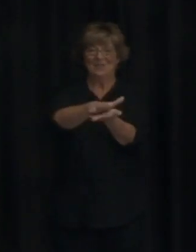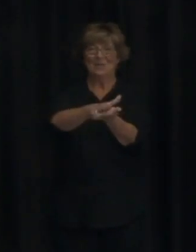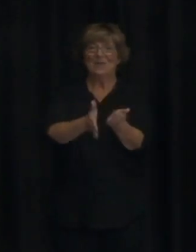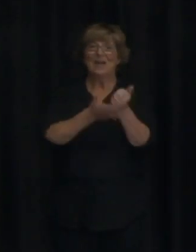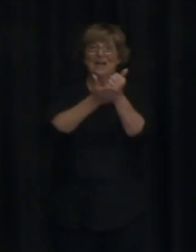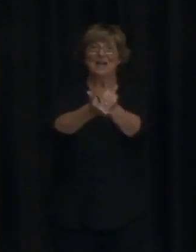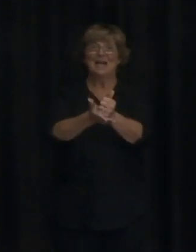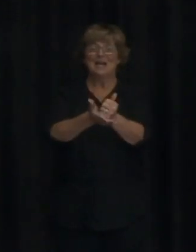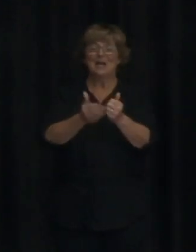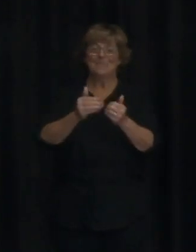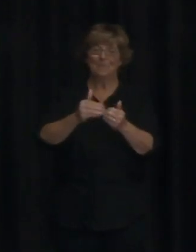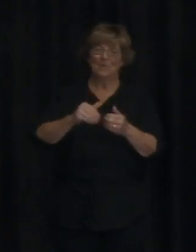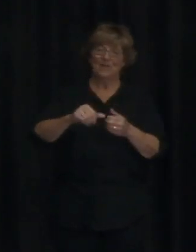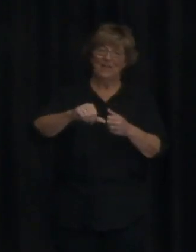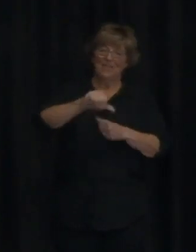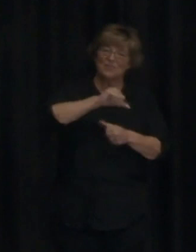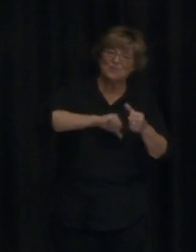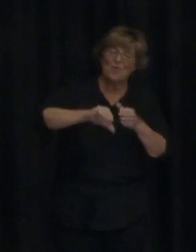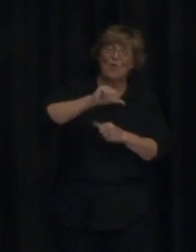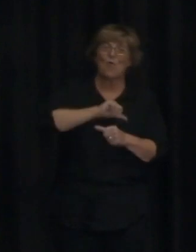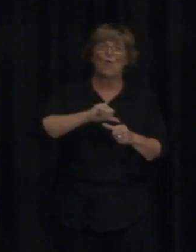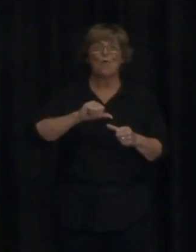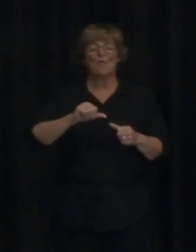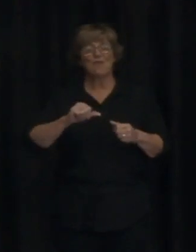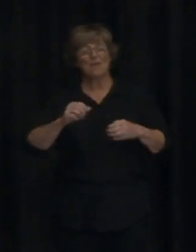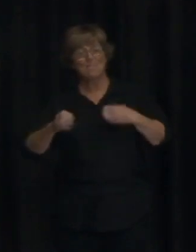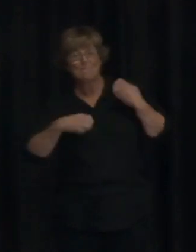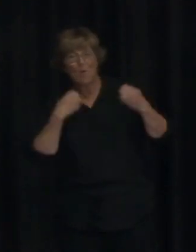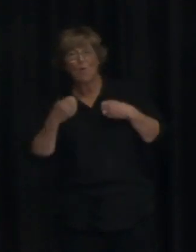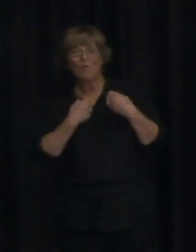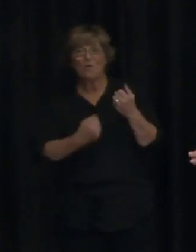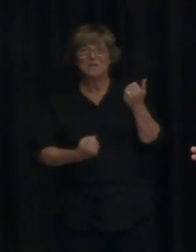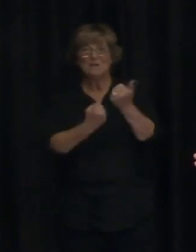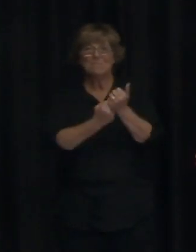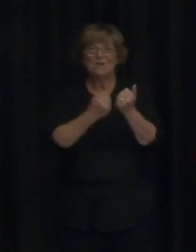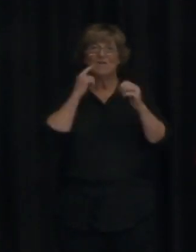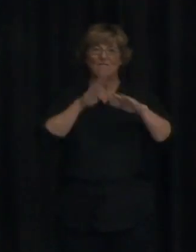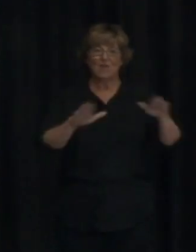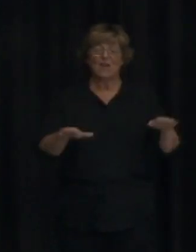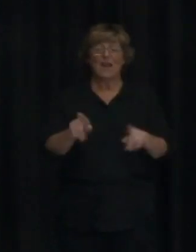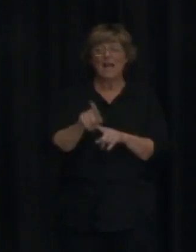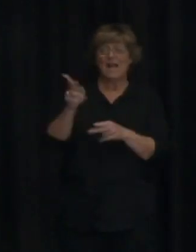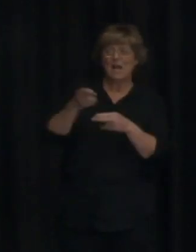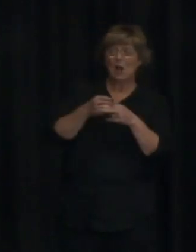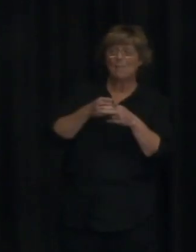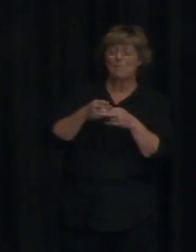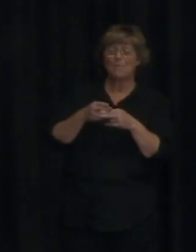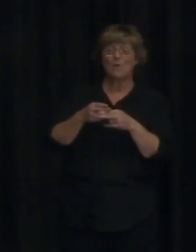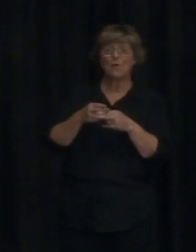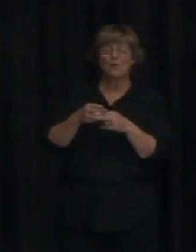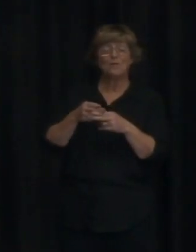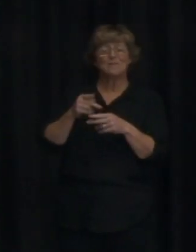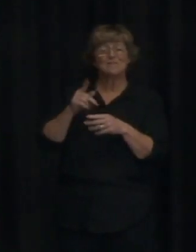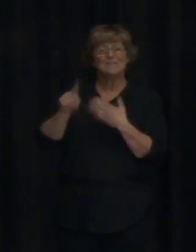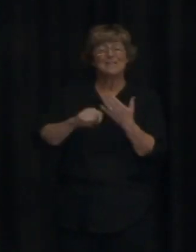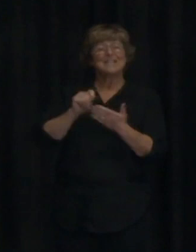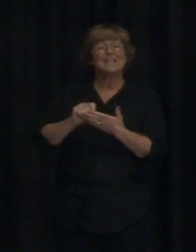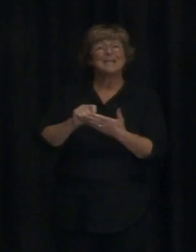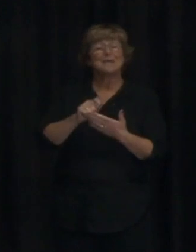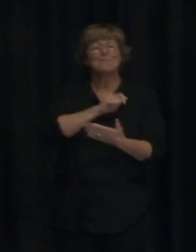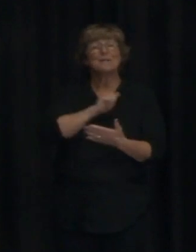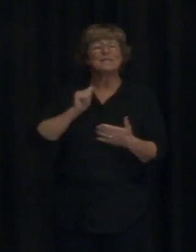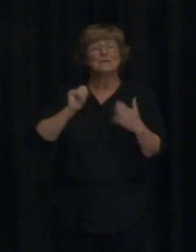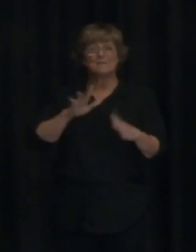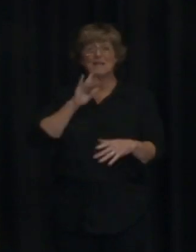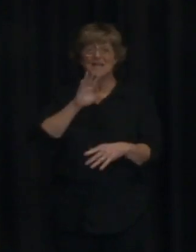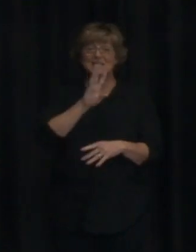with the social emotional supports that our kids so desperately need. As the pro tem said, this is a $6.6 billion